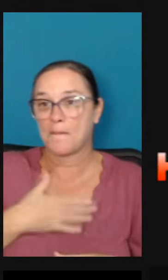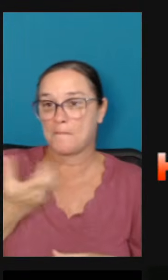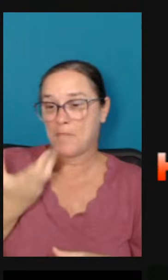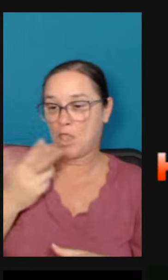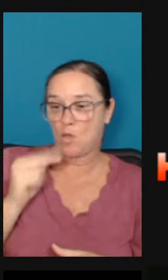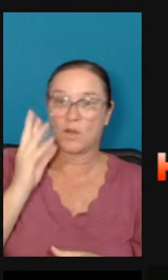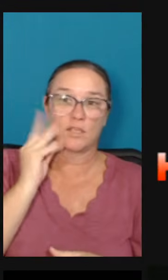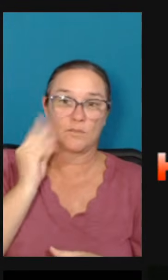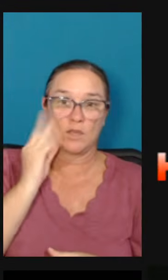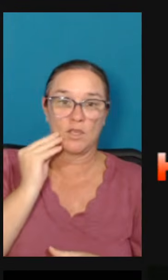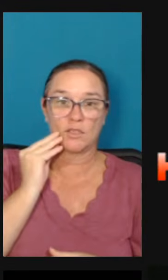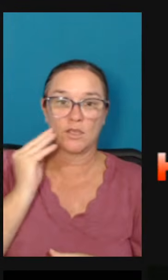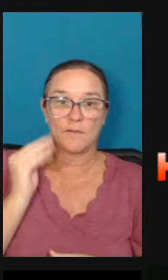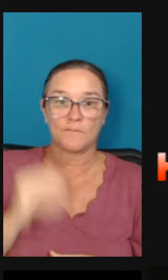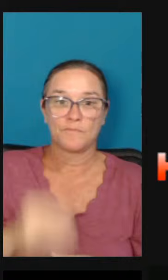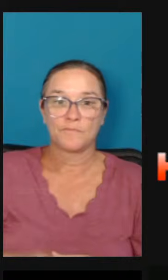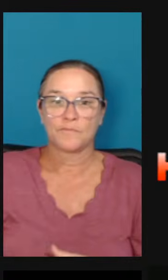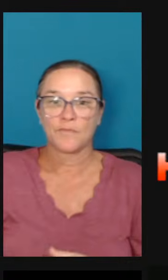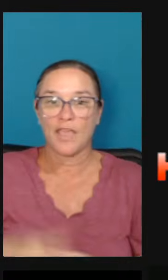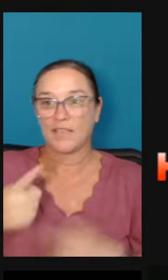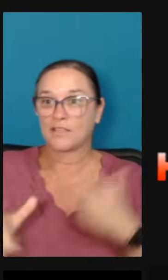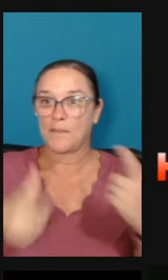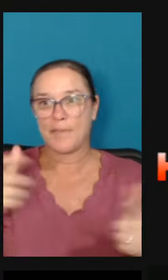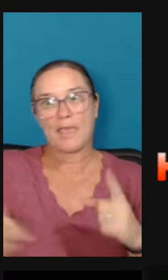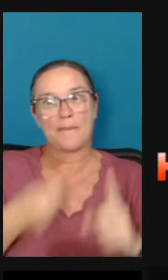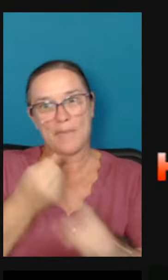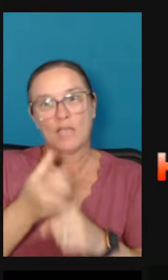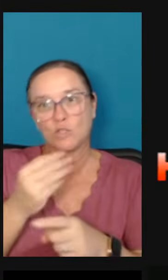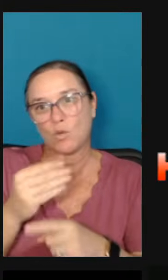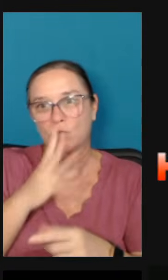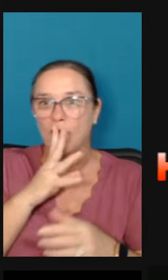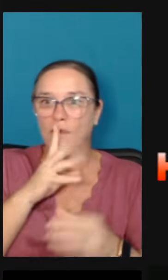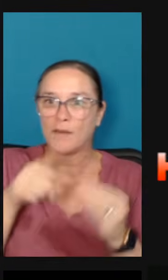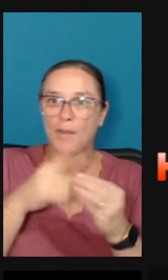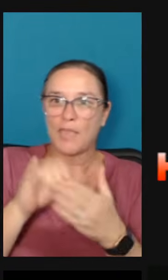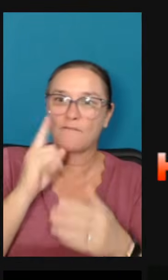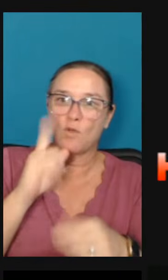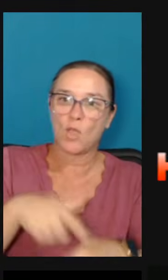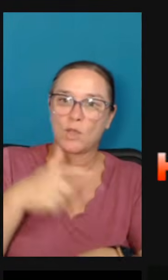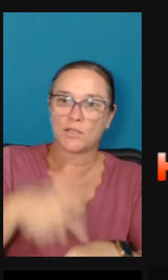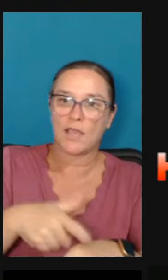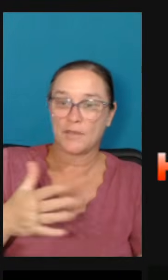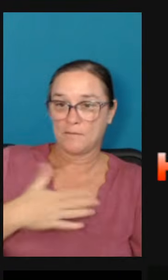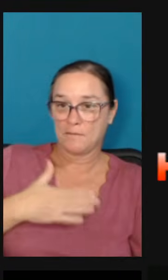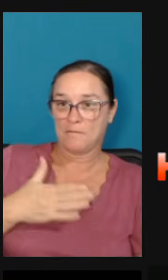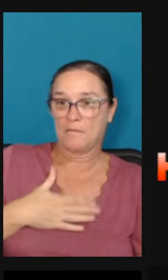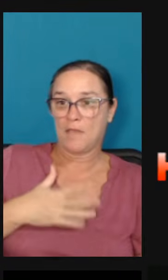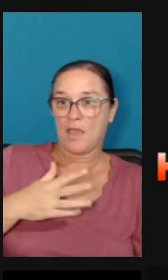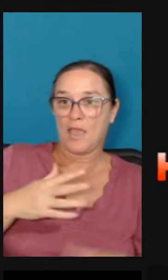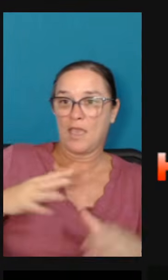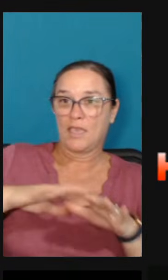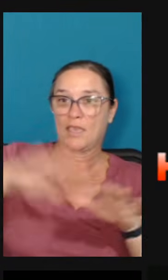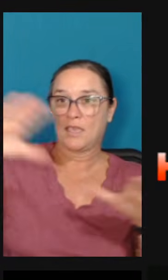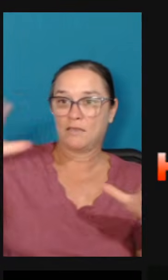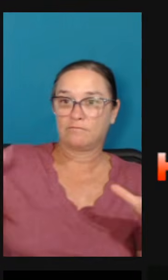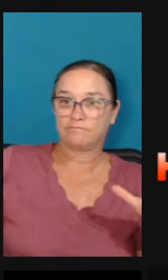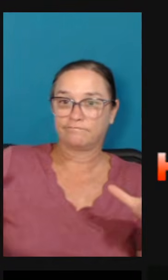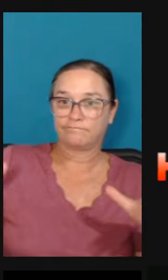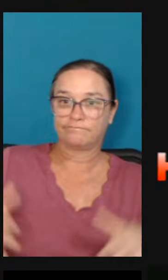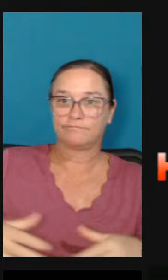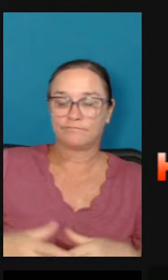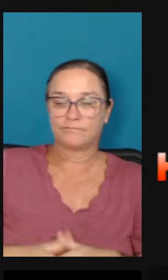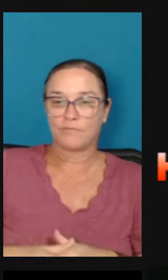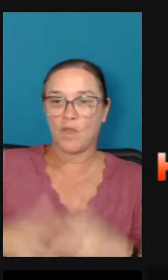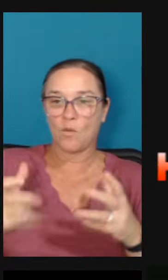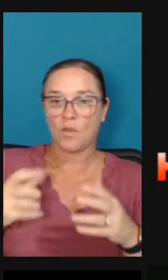too. I know we've talked about this for a long time, but this is a major impact, and this is what we're here for. So here's my own catchment tank. Just want to share what that actually looked like before